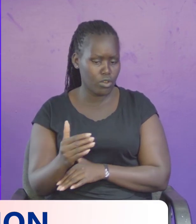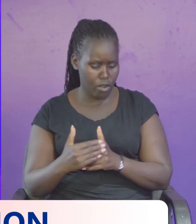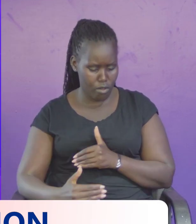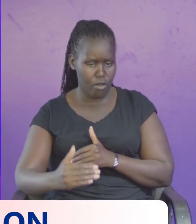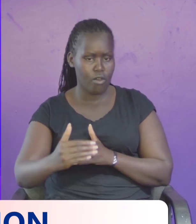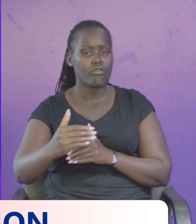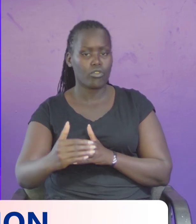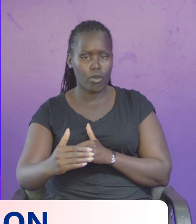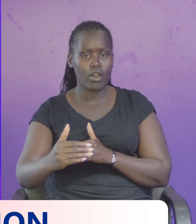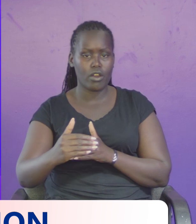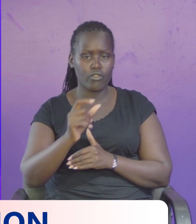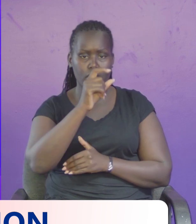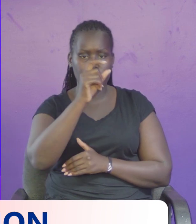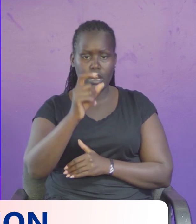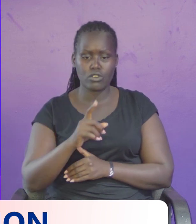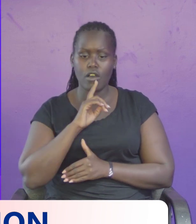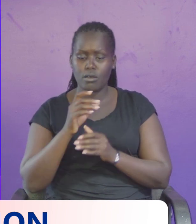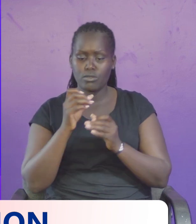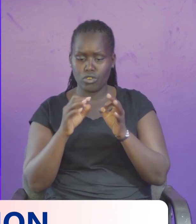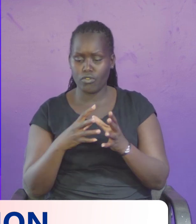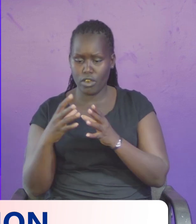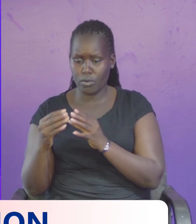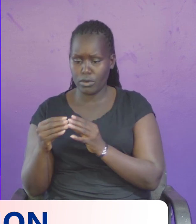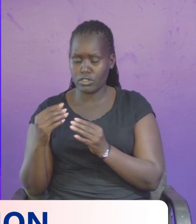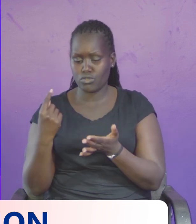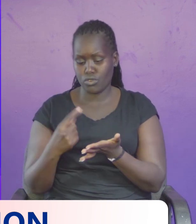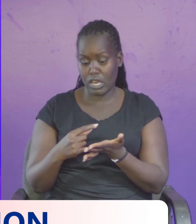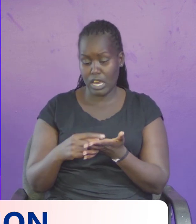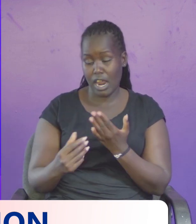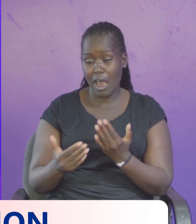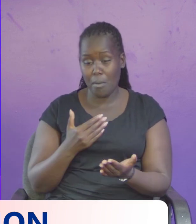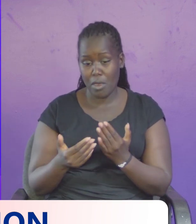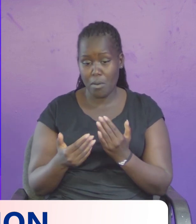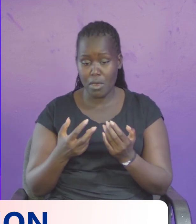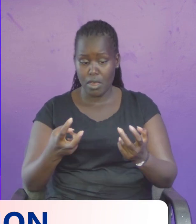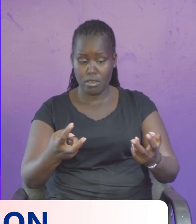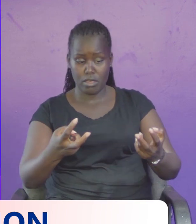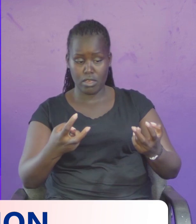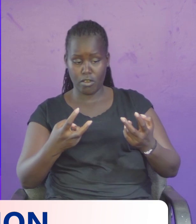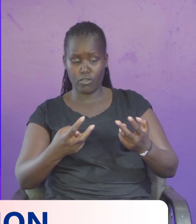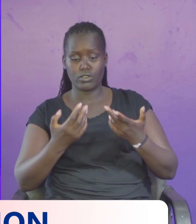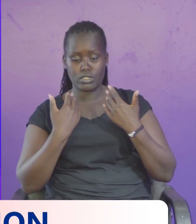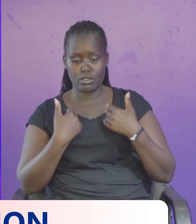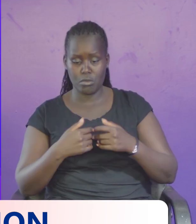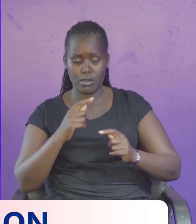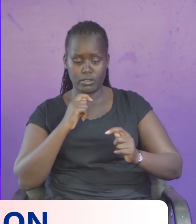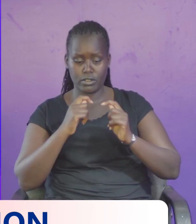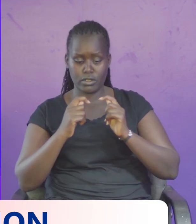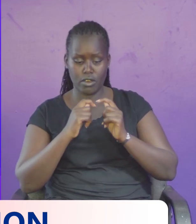I'm very sure if I went to Uganda, intelligence, probably they have watched me interview Nicholas